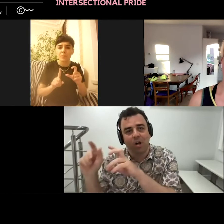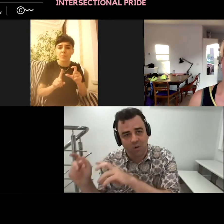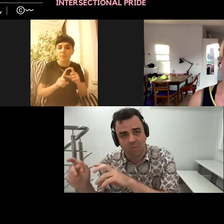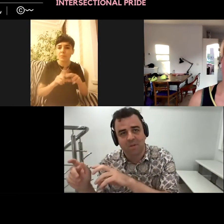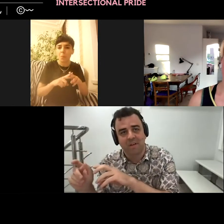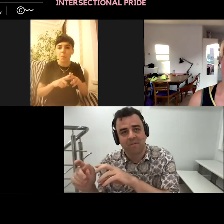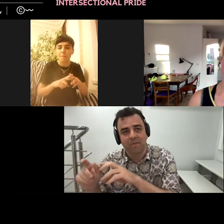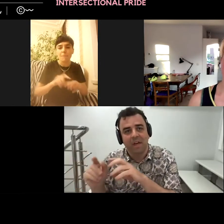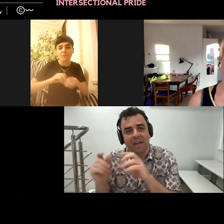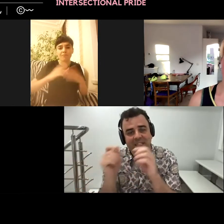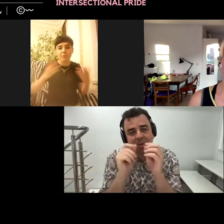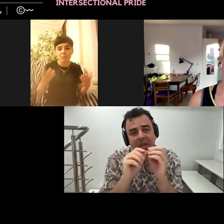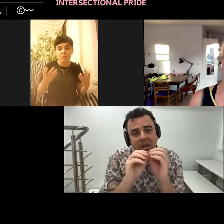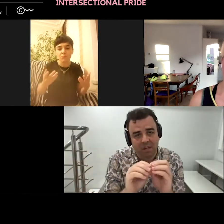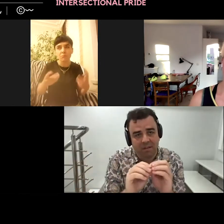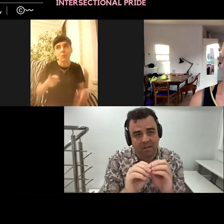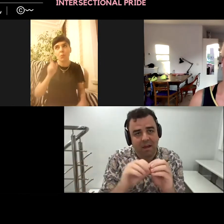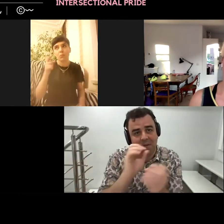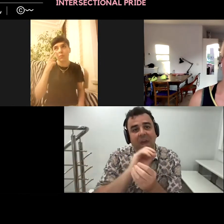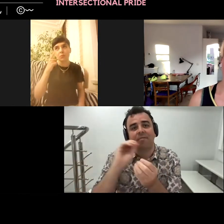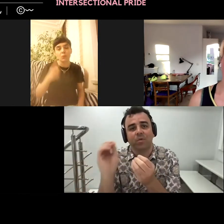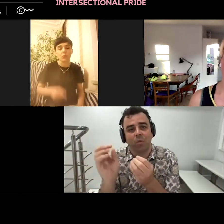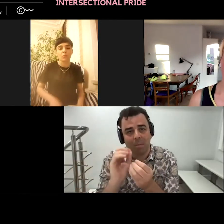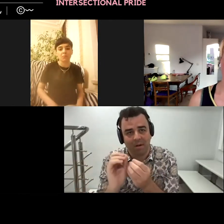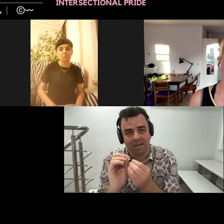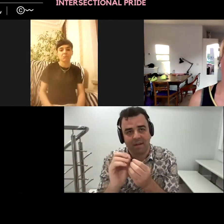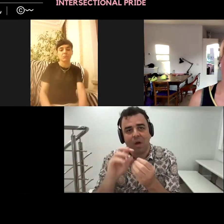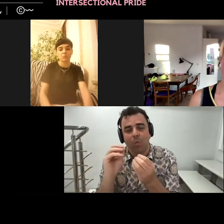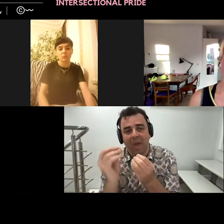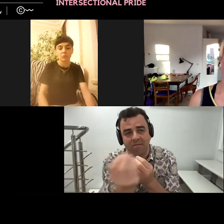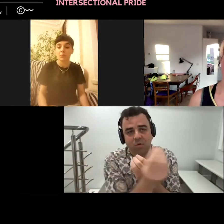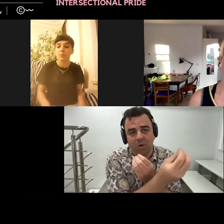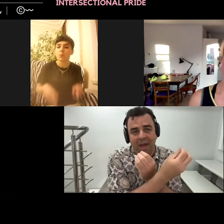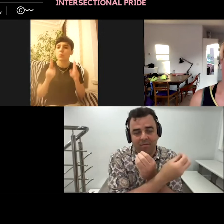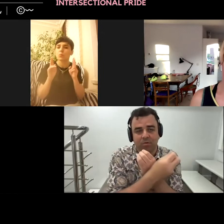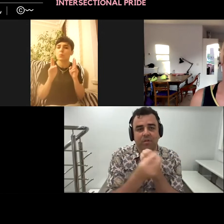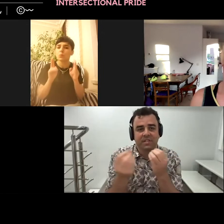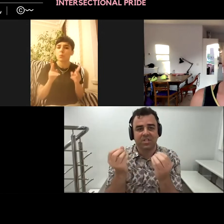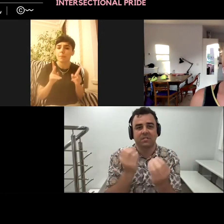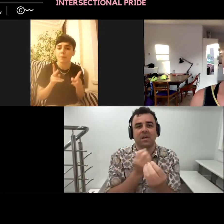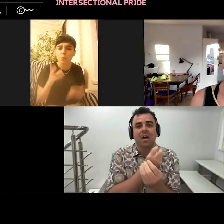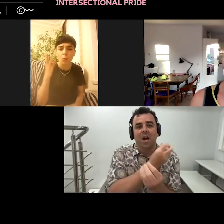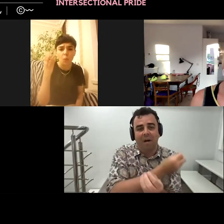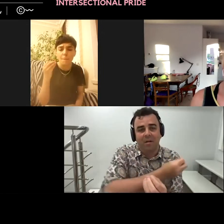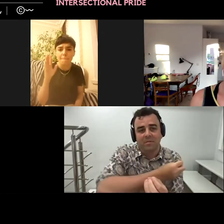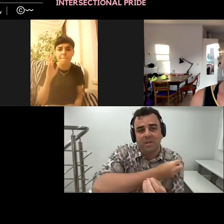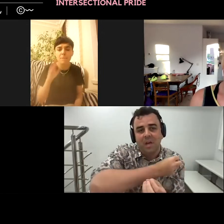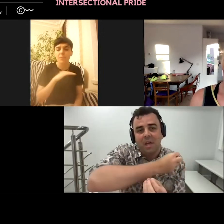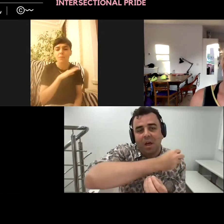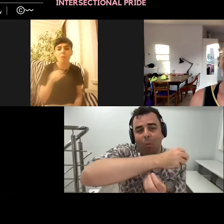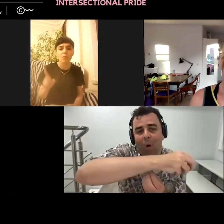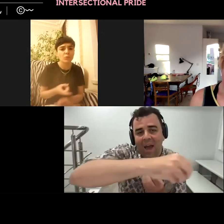which is non-normative is being hurted. And we have to talk about that. We have to have those conversations